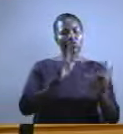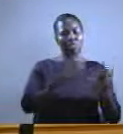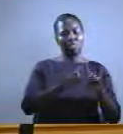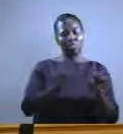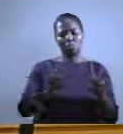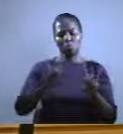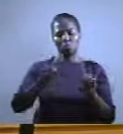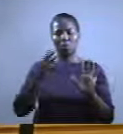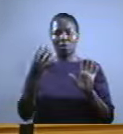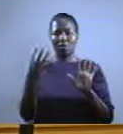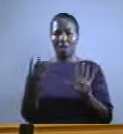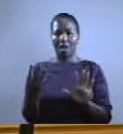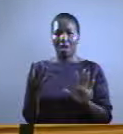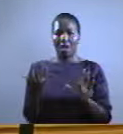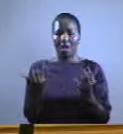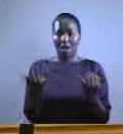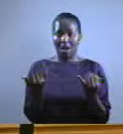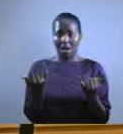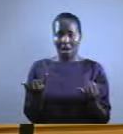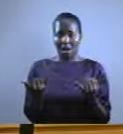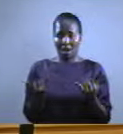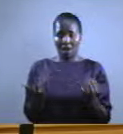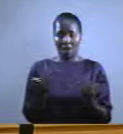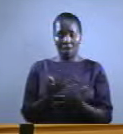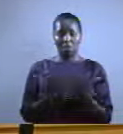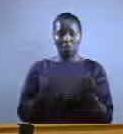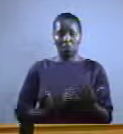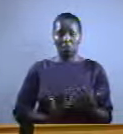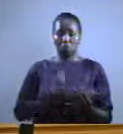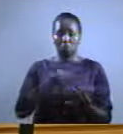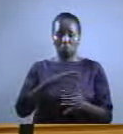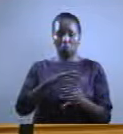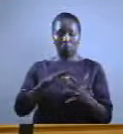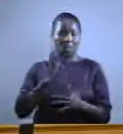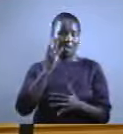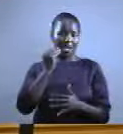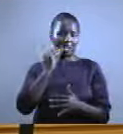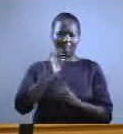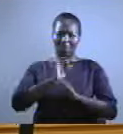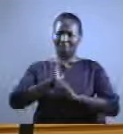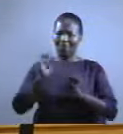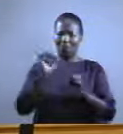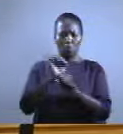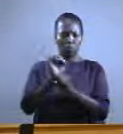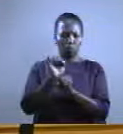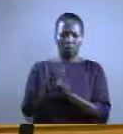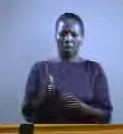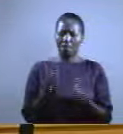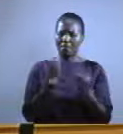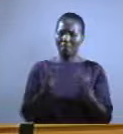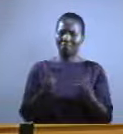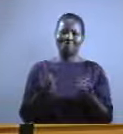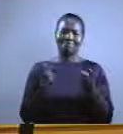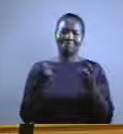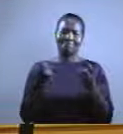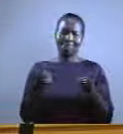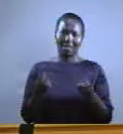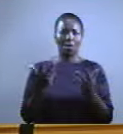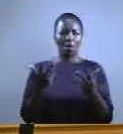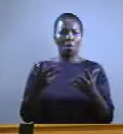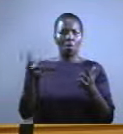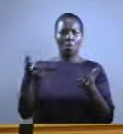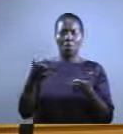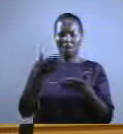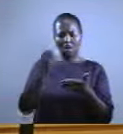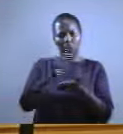29, as currently our youth experience extreme difficulties in securing internships